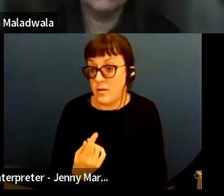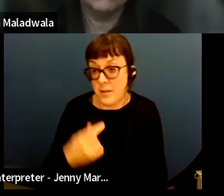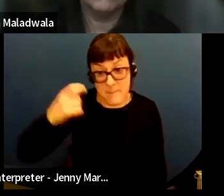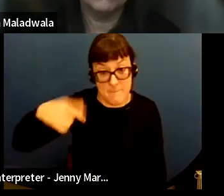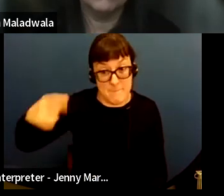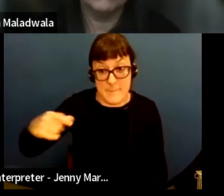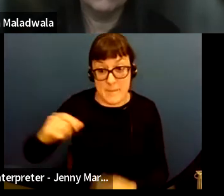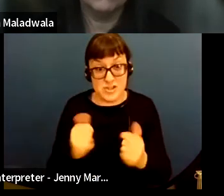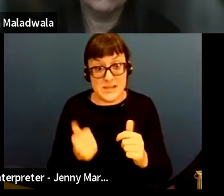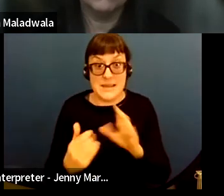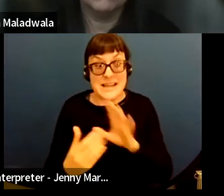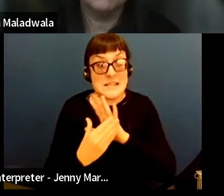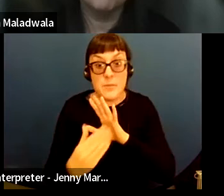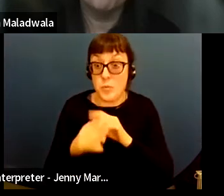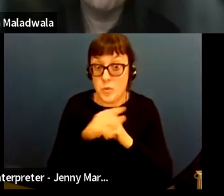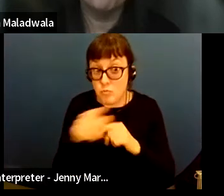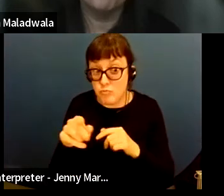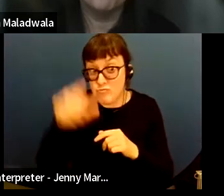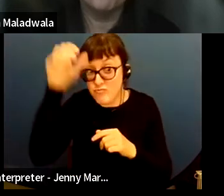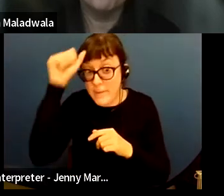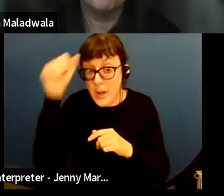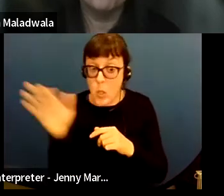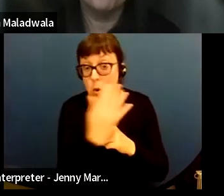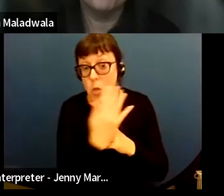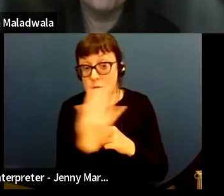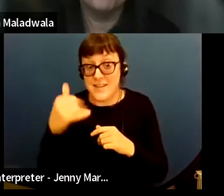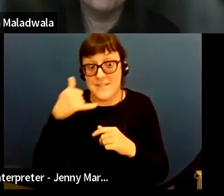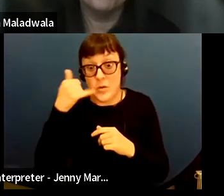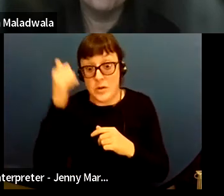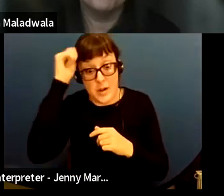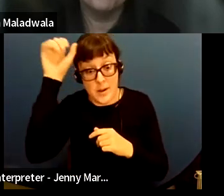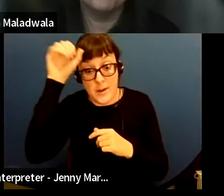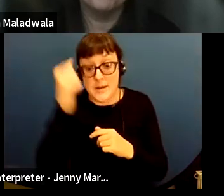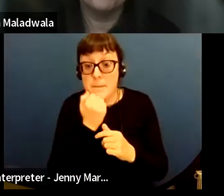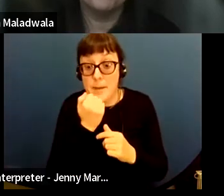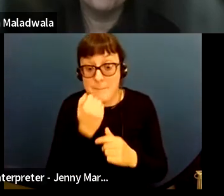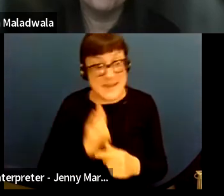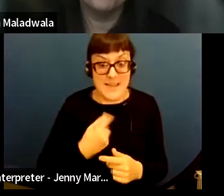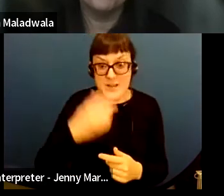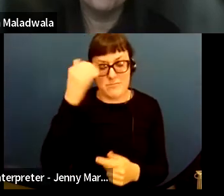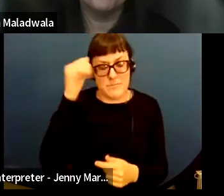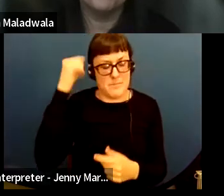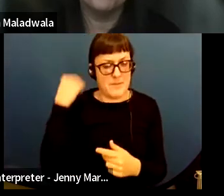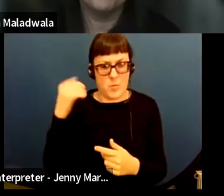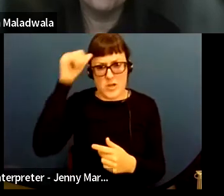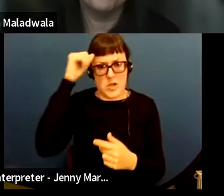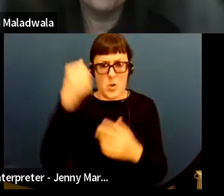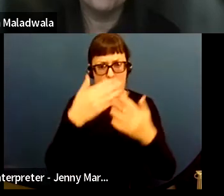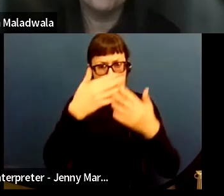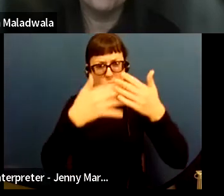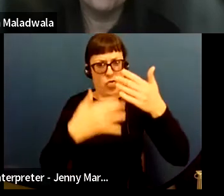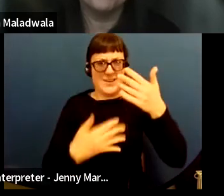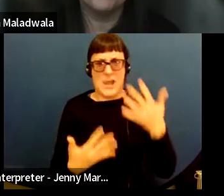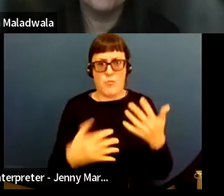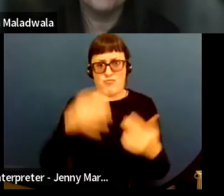mean, how many phone numbers do you remember? I mean, it's a very simple example, but I used to know many phone numbers, and now I probably know 2 or